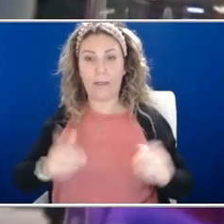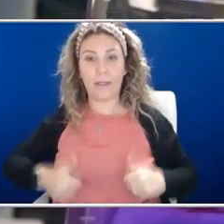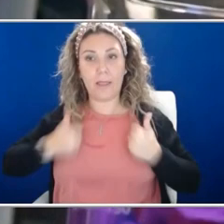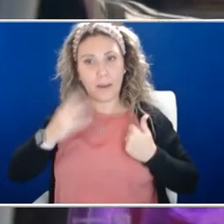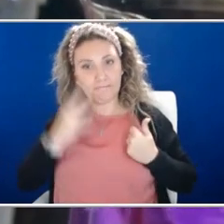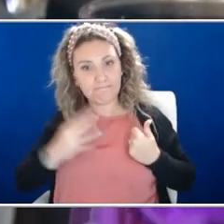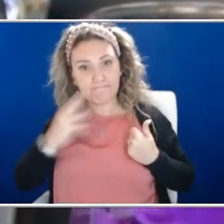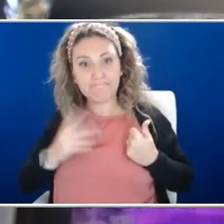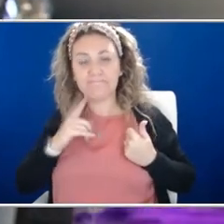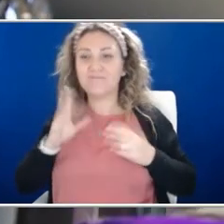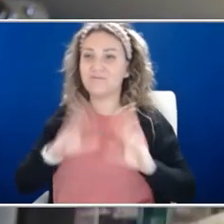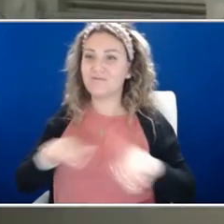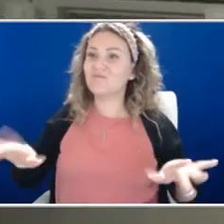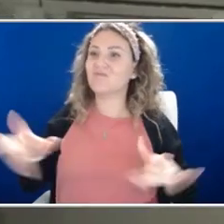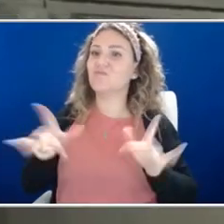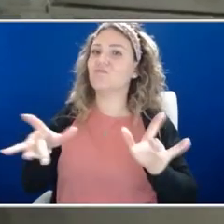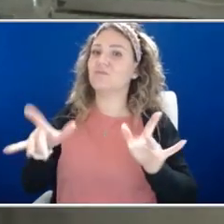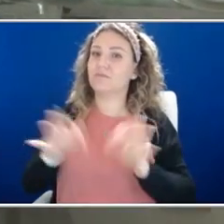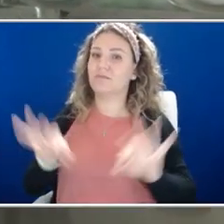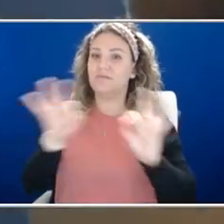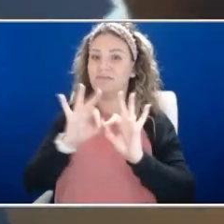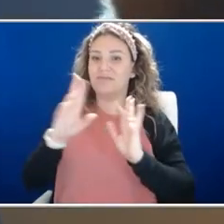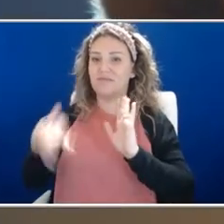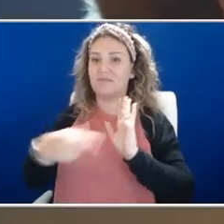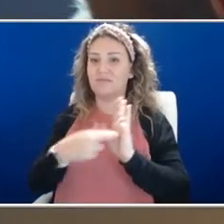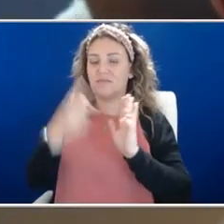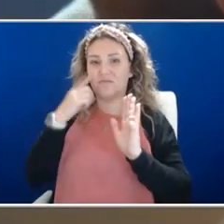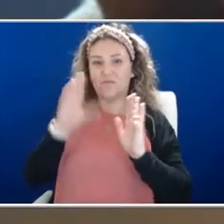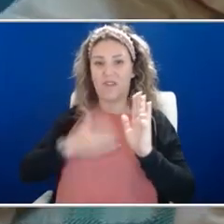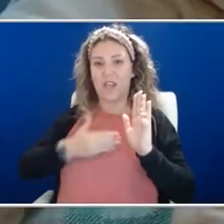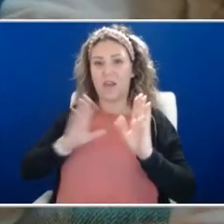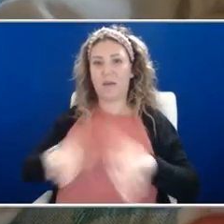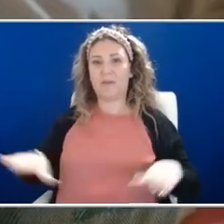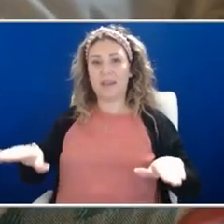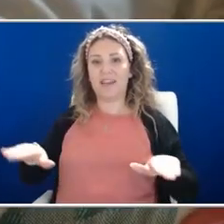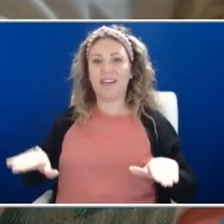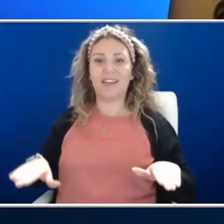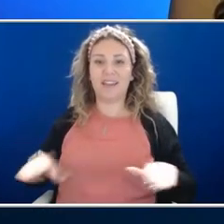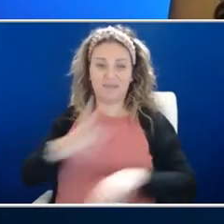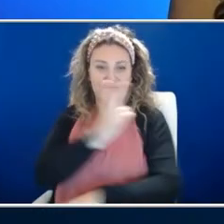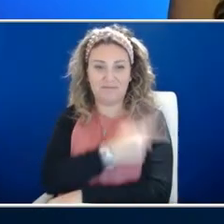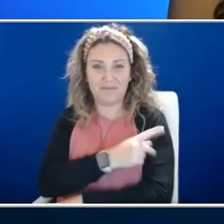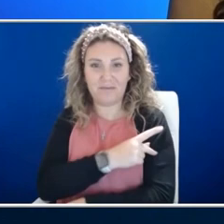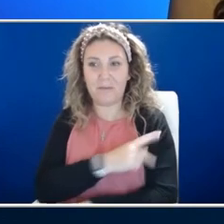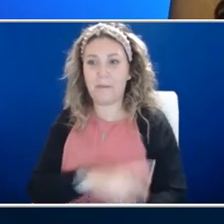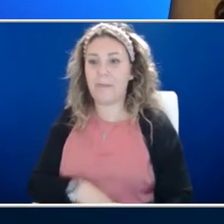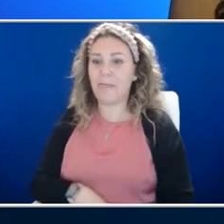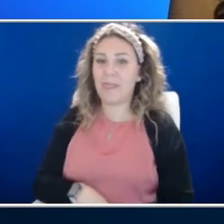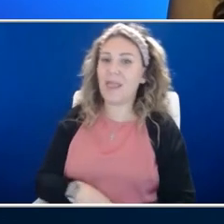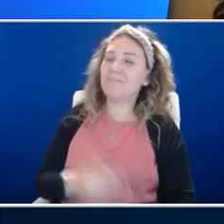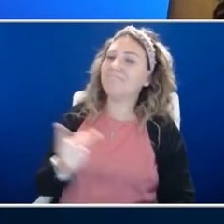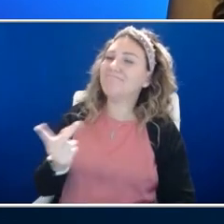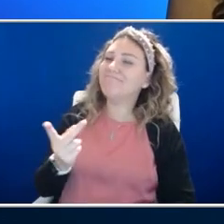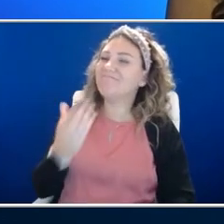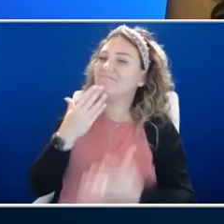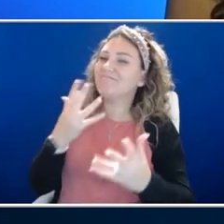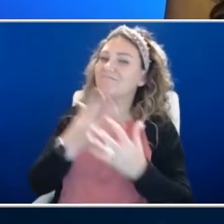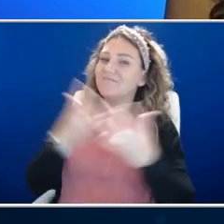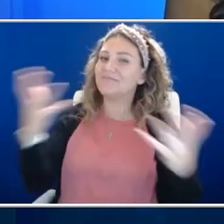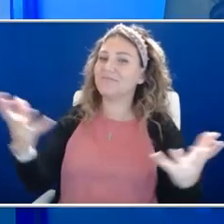Children's Mercy plays a critical role for our pediatric patients. Delise and Dr. Jensen, thank you so much.